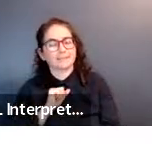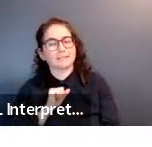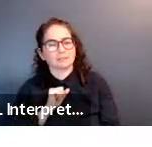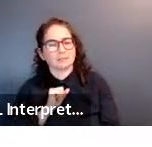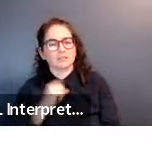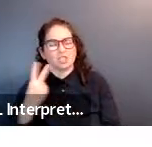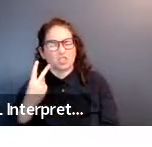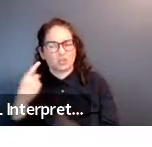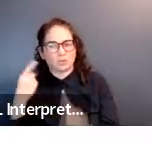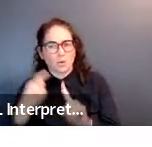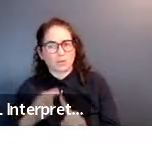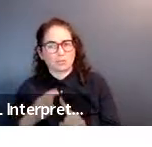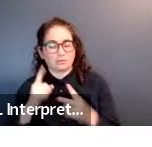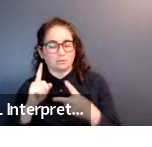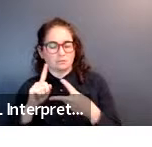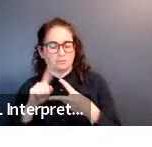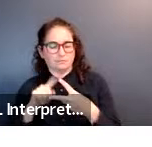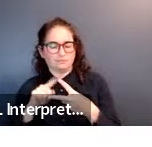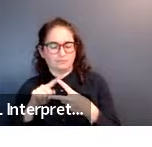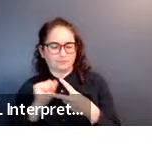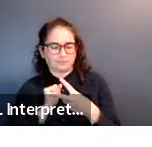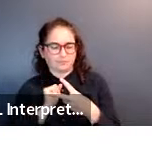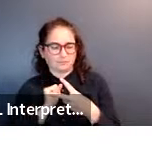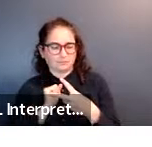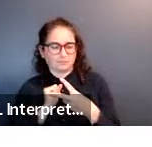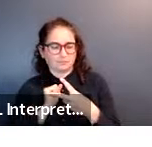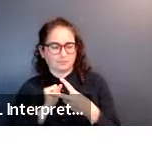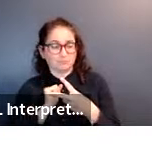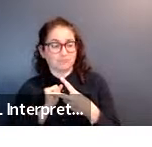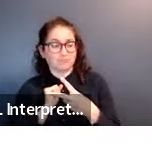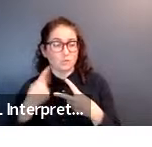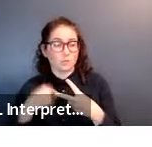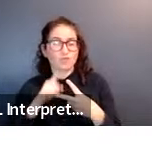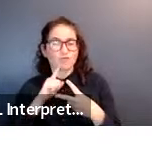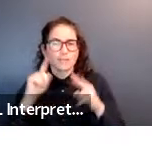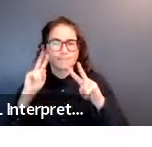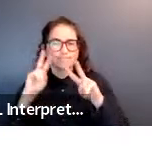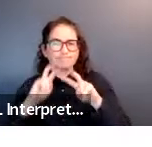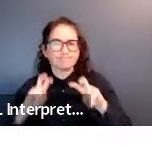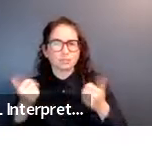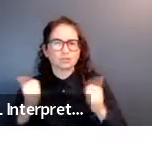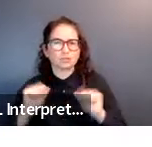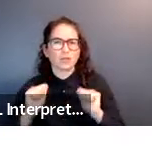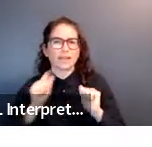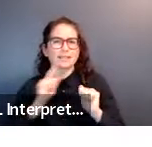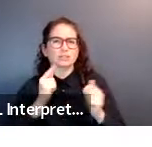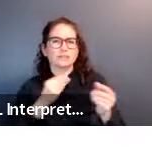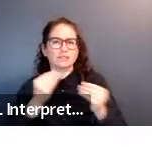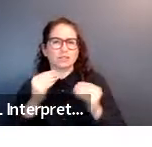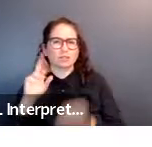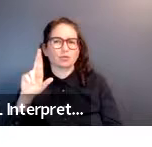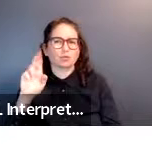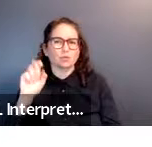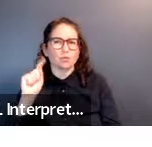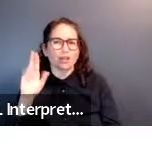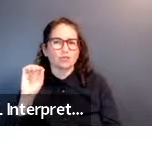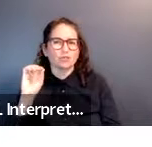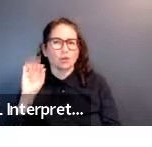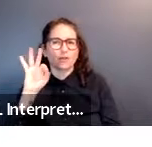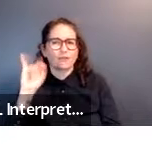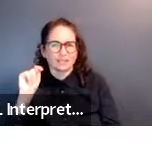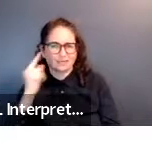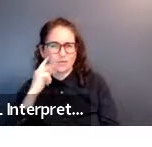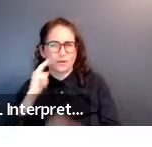2 points. One is that we are really looking at trying to facilitate retrofits of buildings. We want to